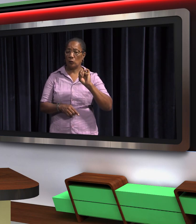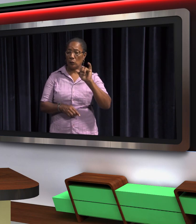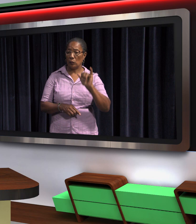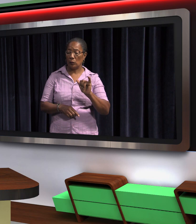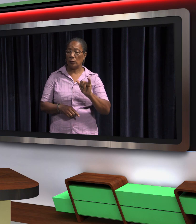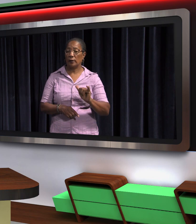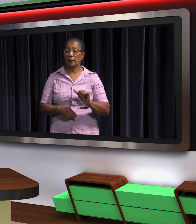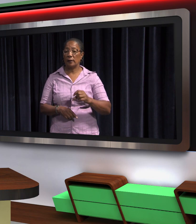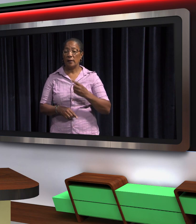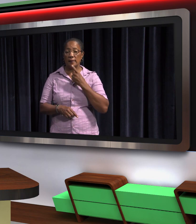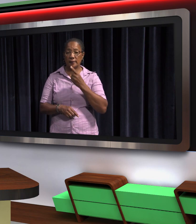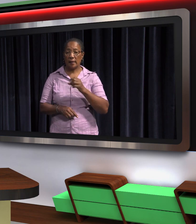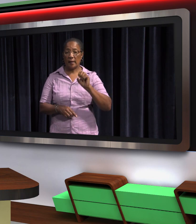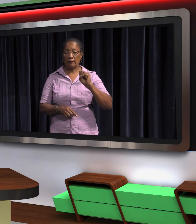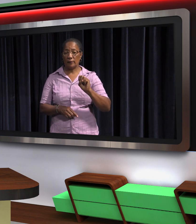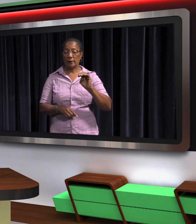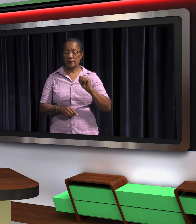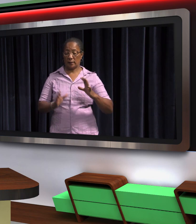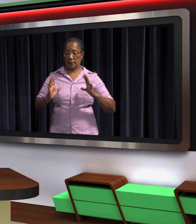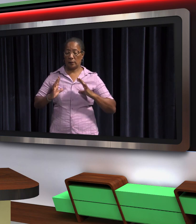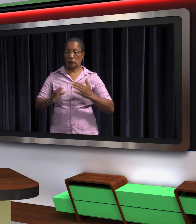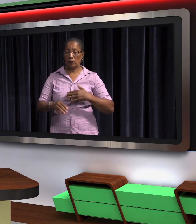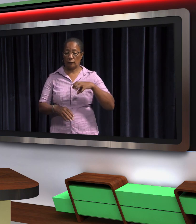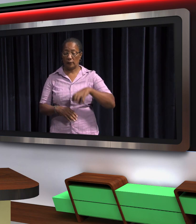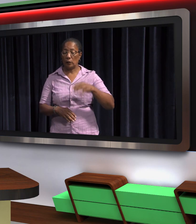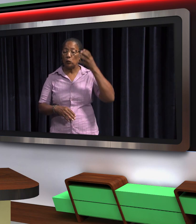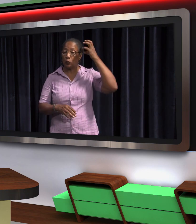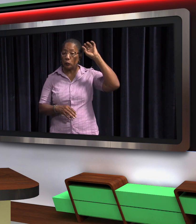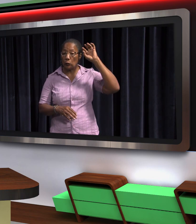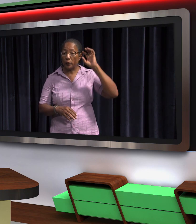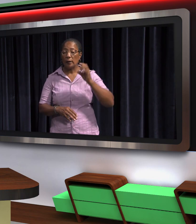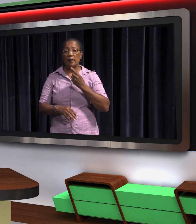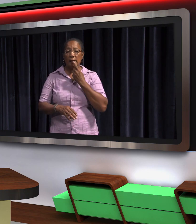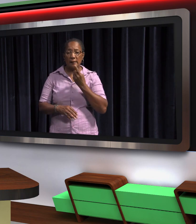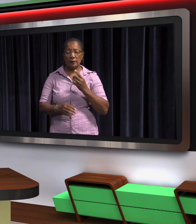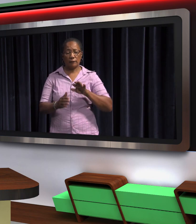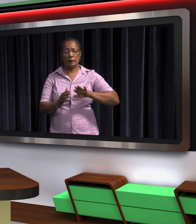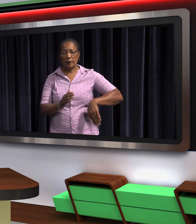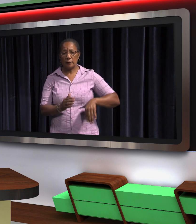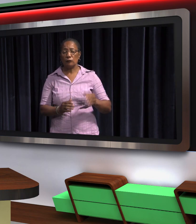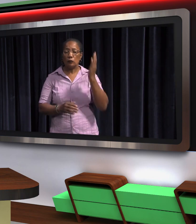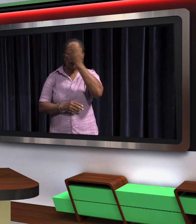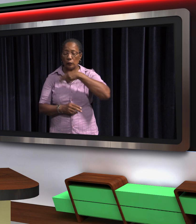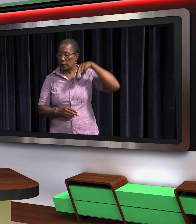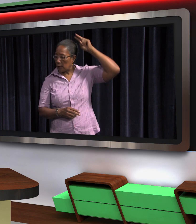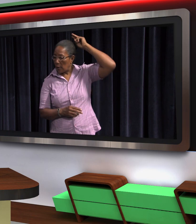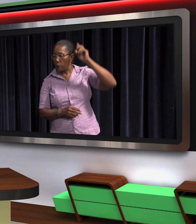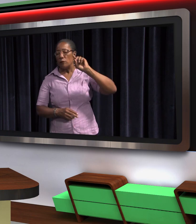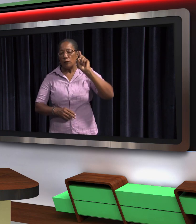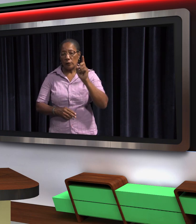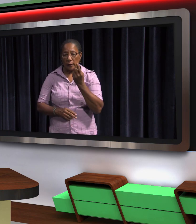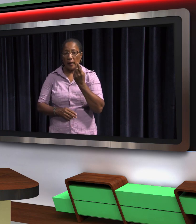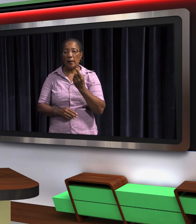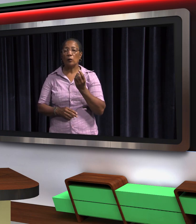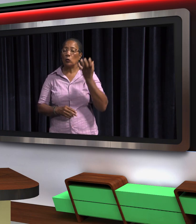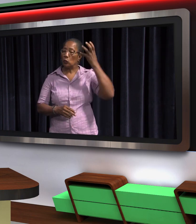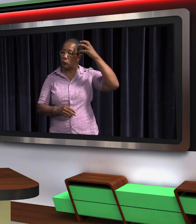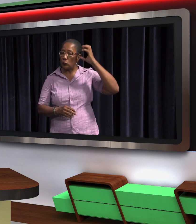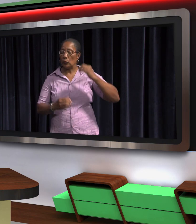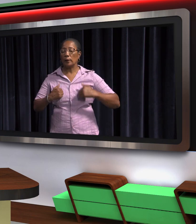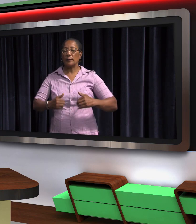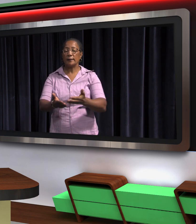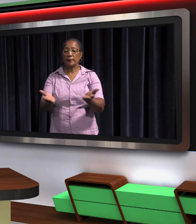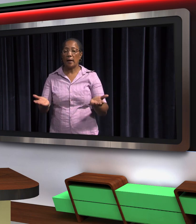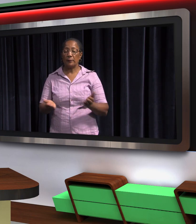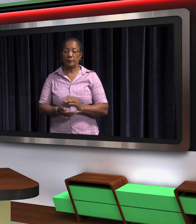a huge loss for Suriname and then mainly for the culture community, so says Elvira Sandy, the